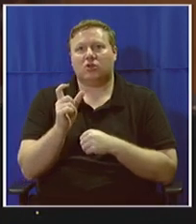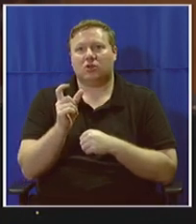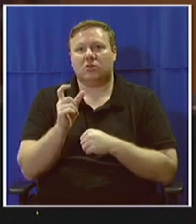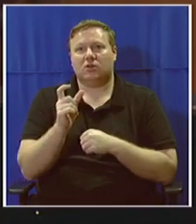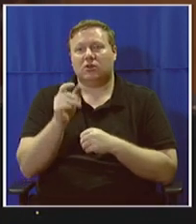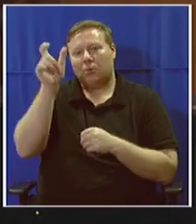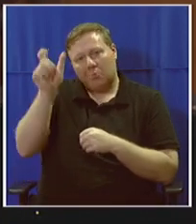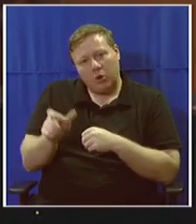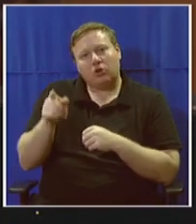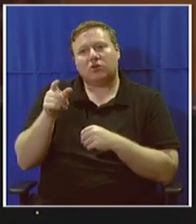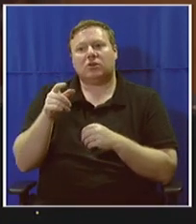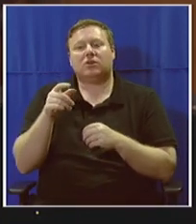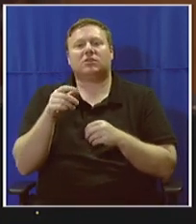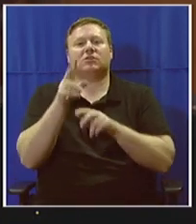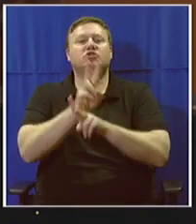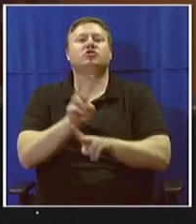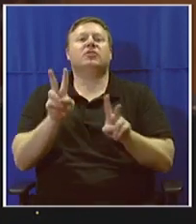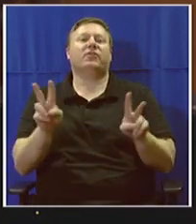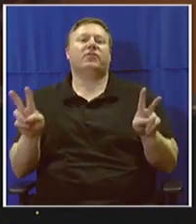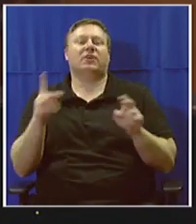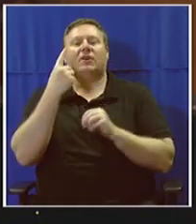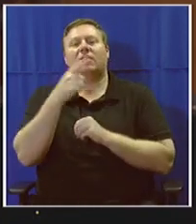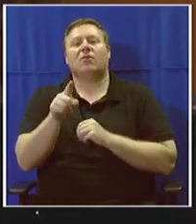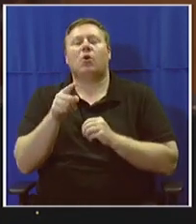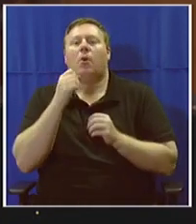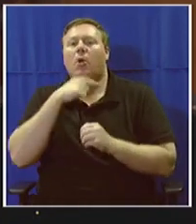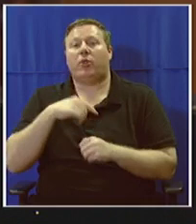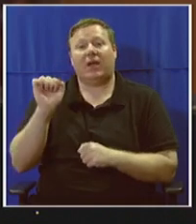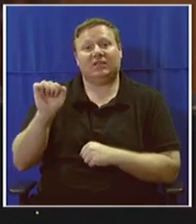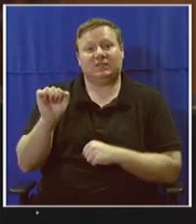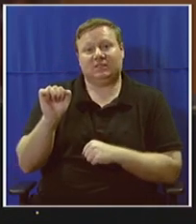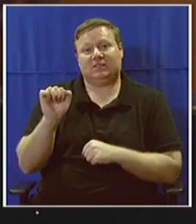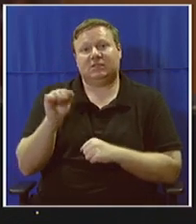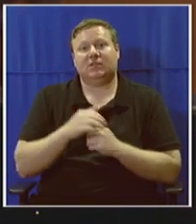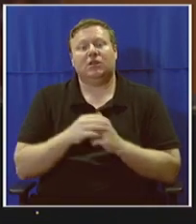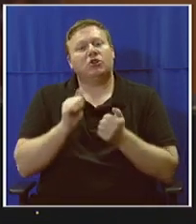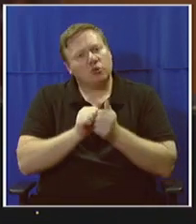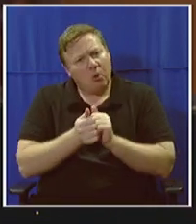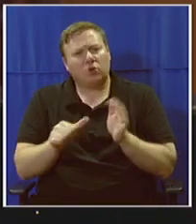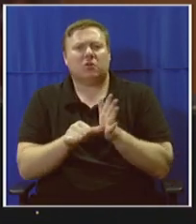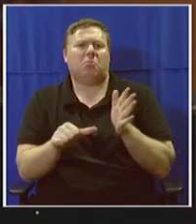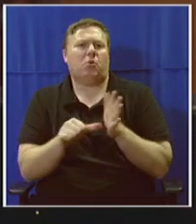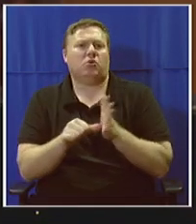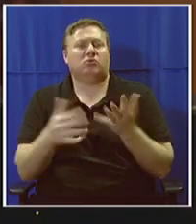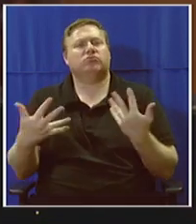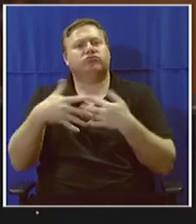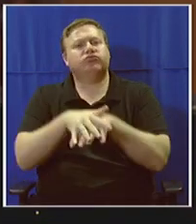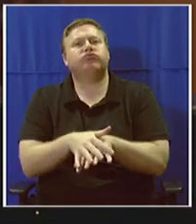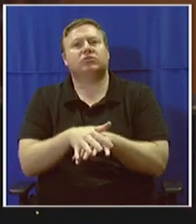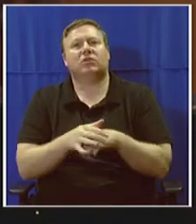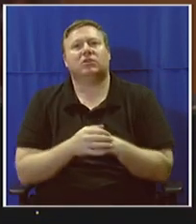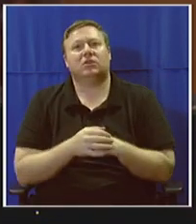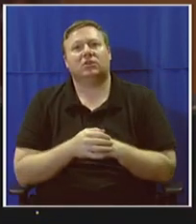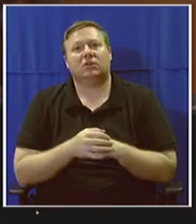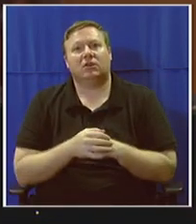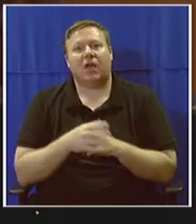birthday, because sport on its own is important for social cohesion in this country. And Kesa